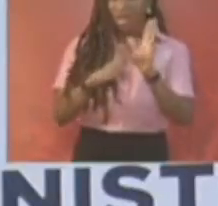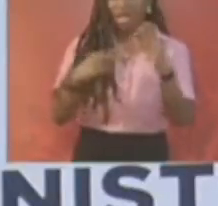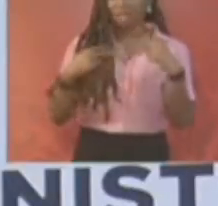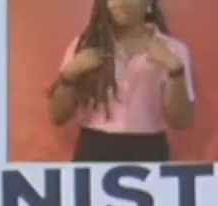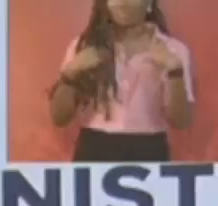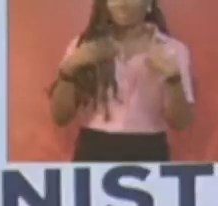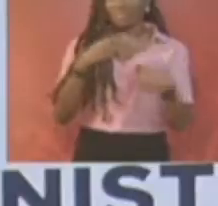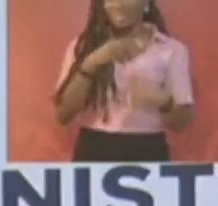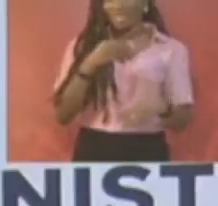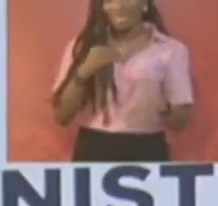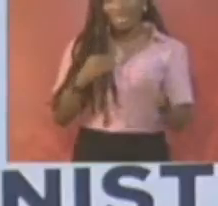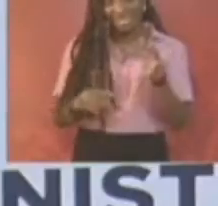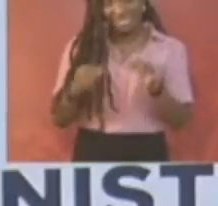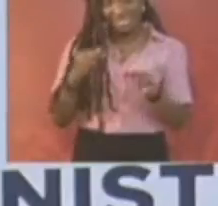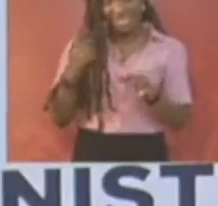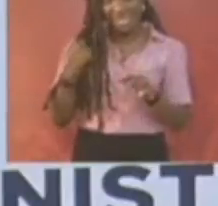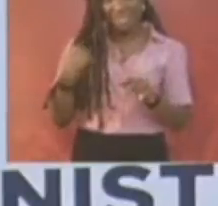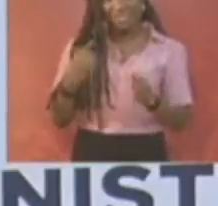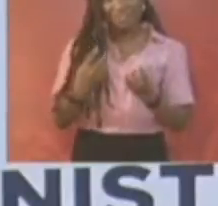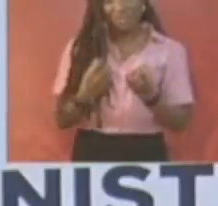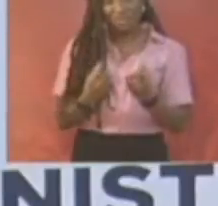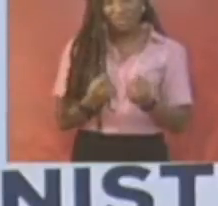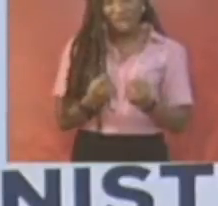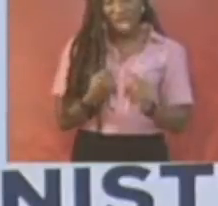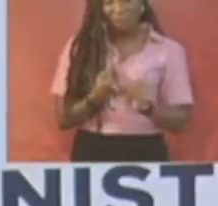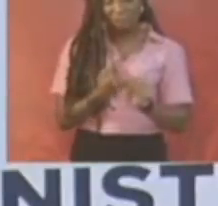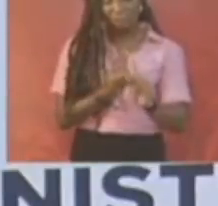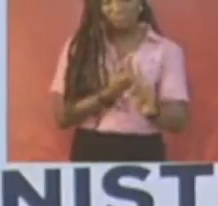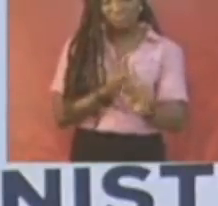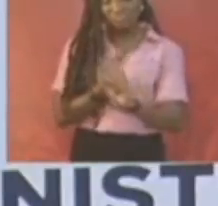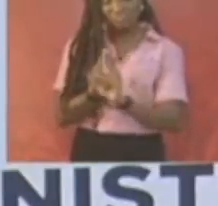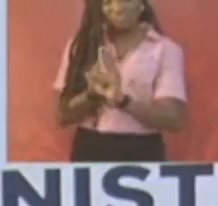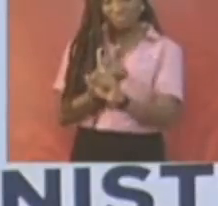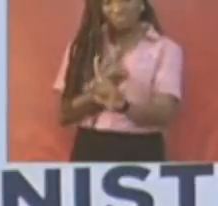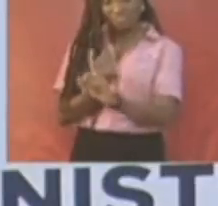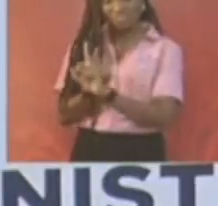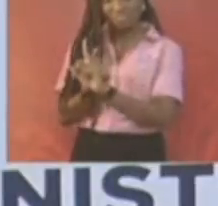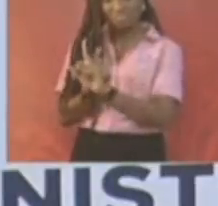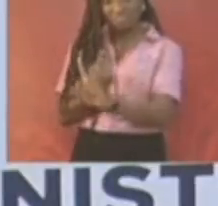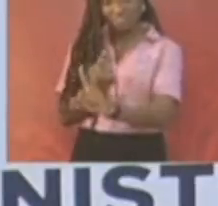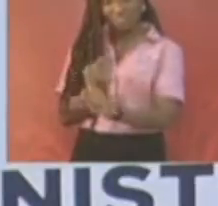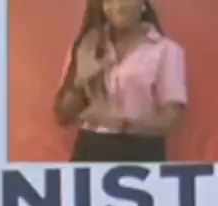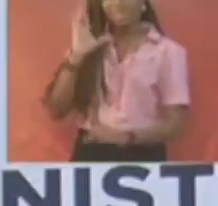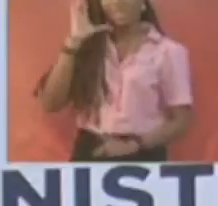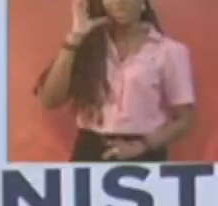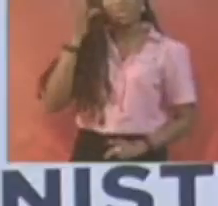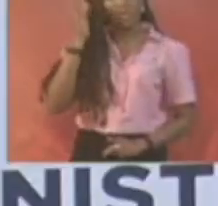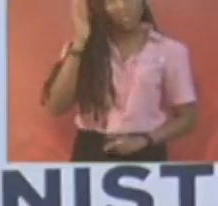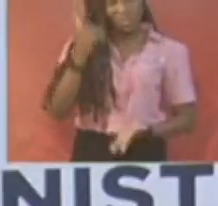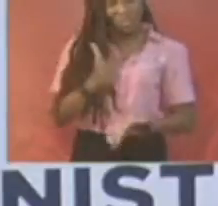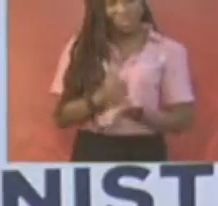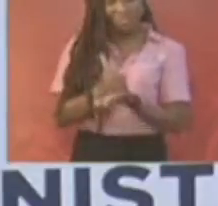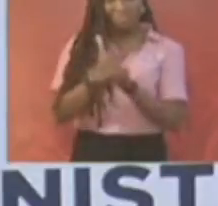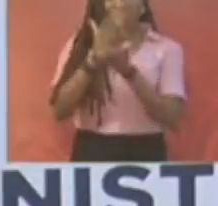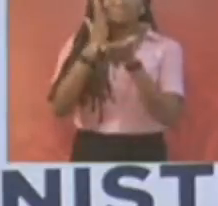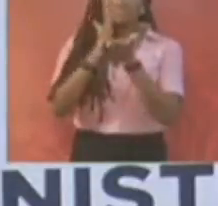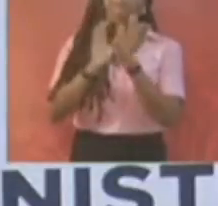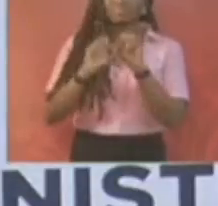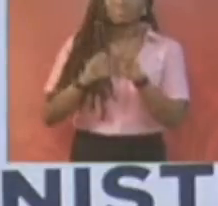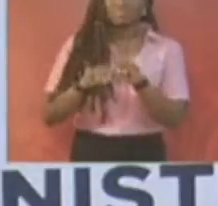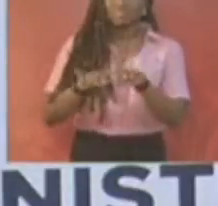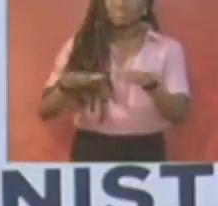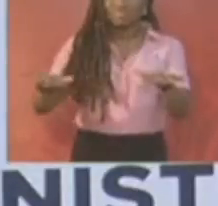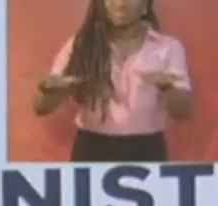to implement physical distancing because there are fewer people per square area, then that's an advantage. So yes, that lack